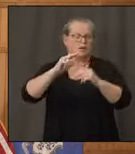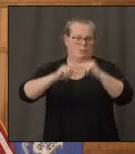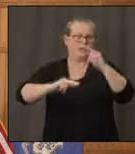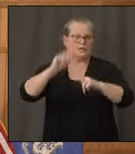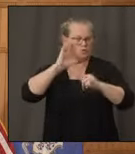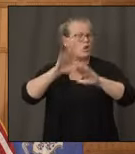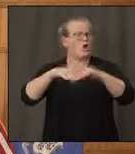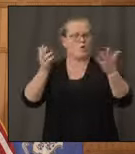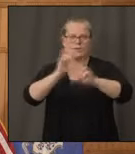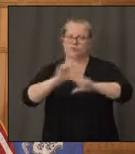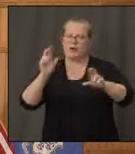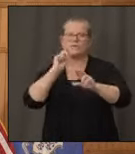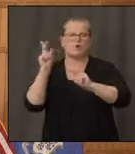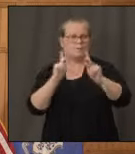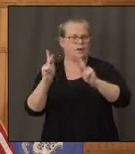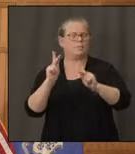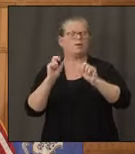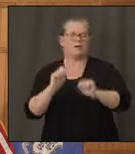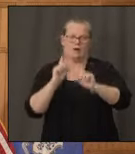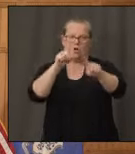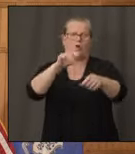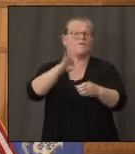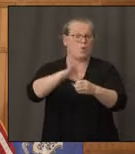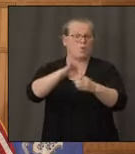Channel 3 Eyewitness News.